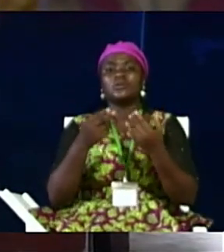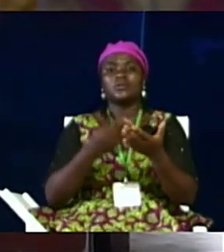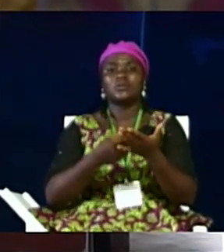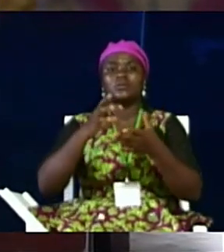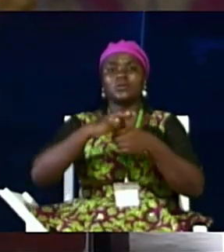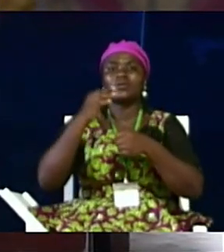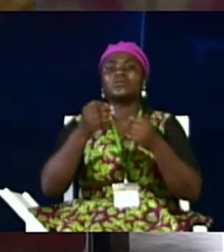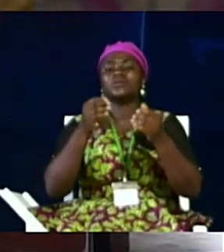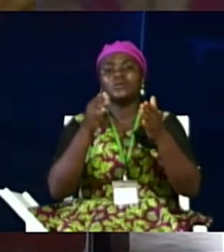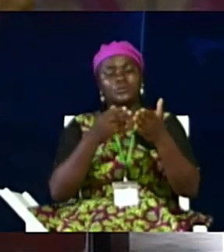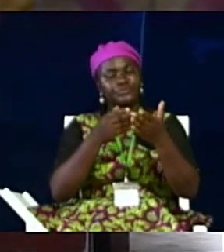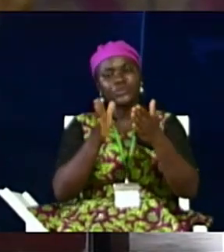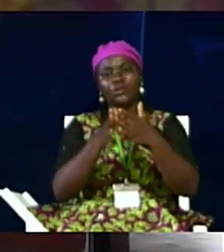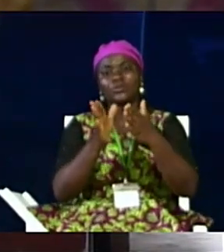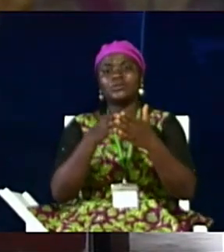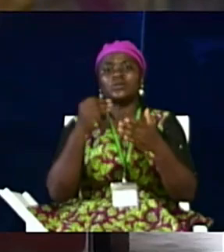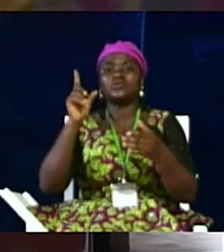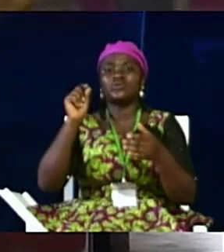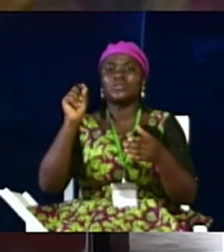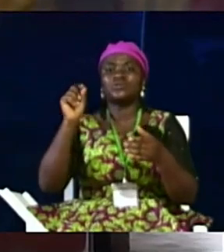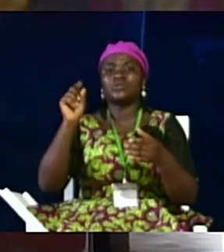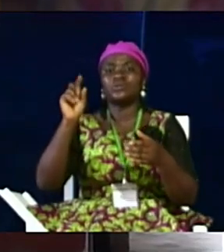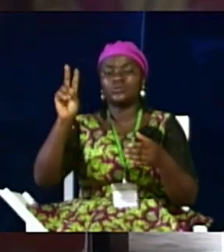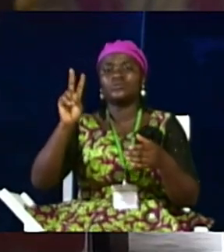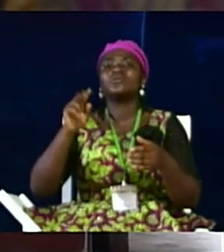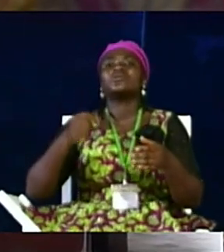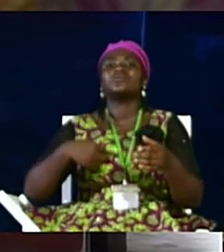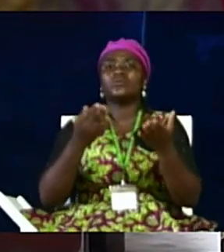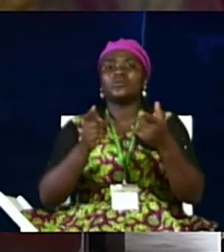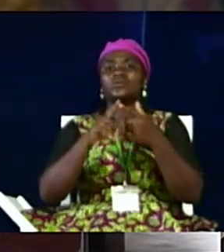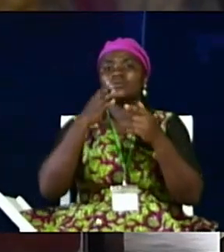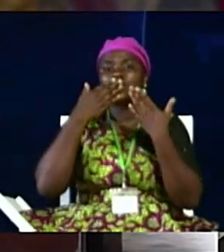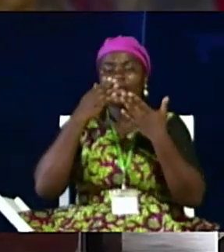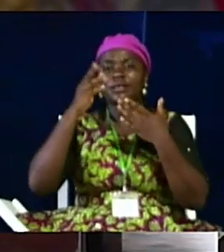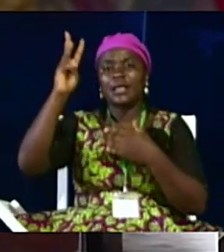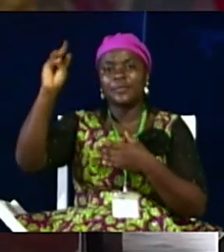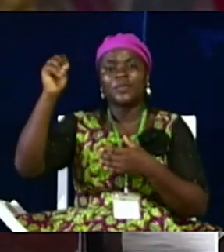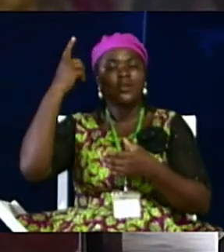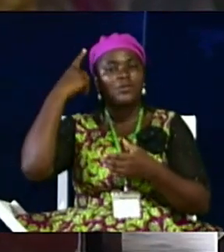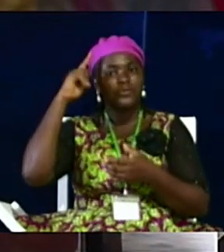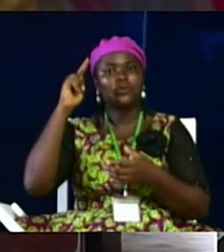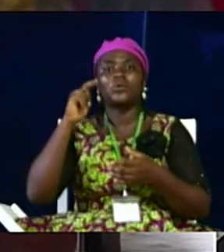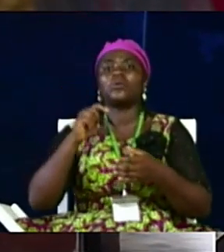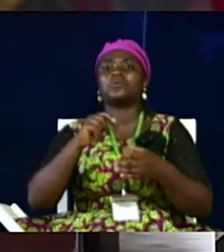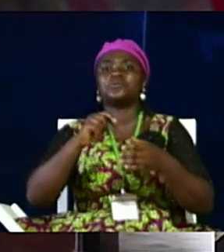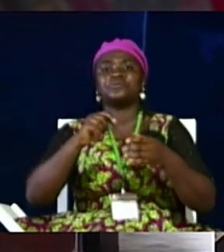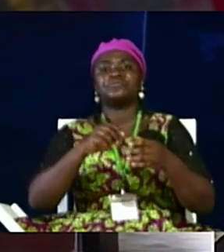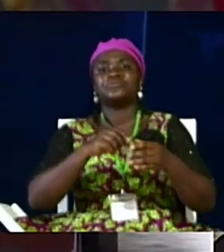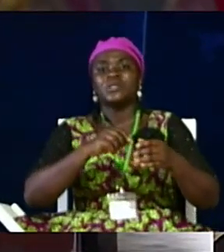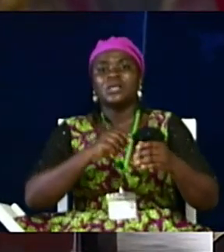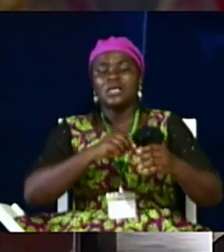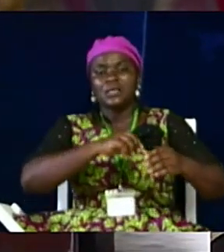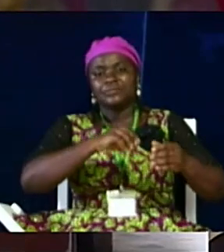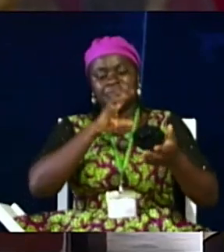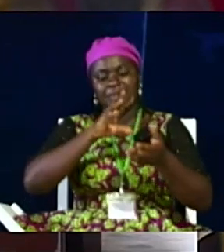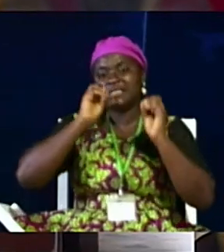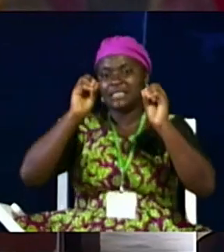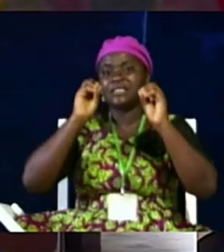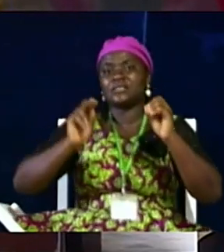of 2022. We want to thank them for mentoring us over the years,